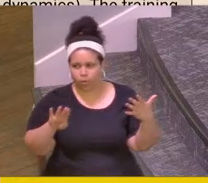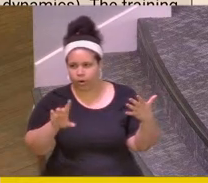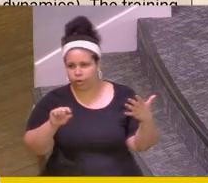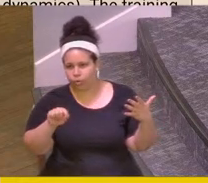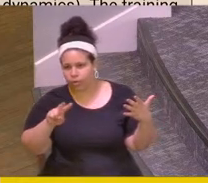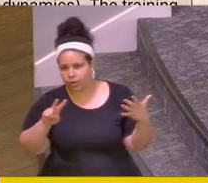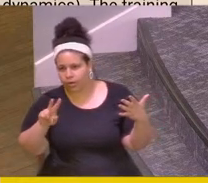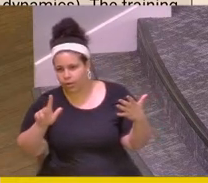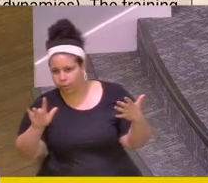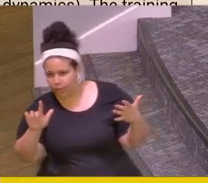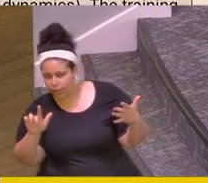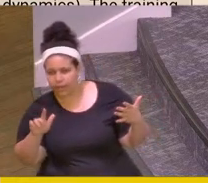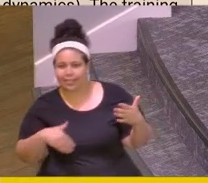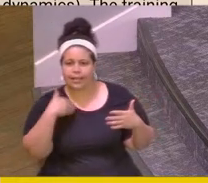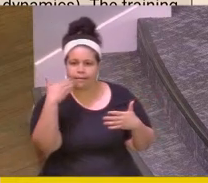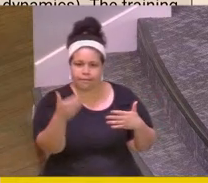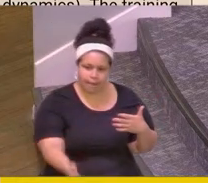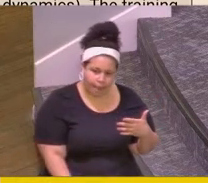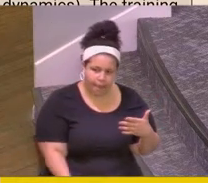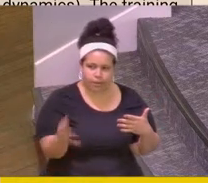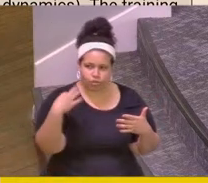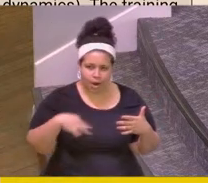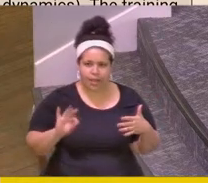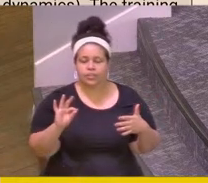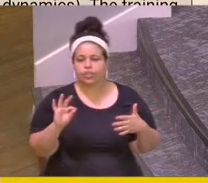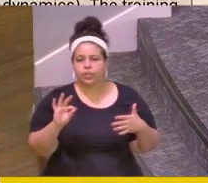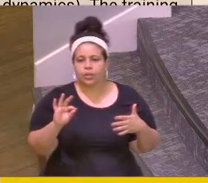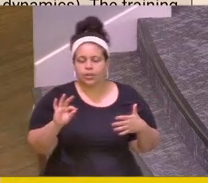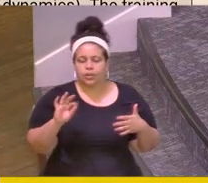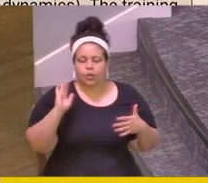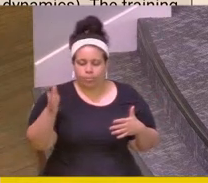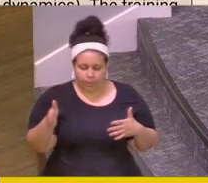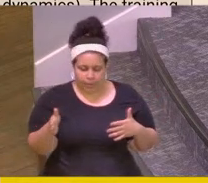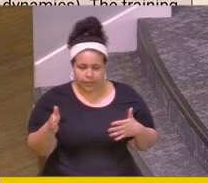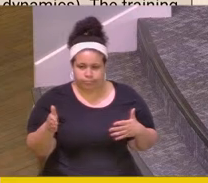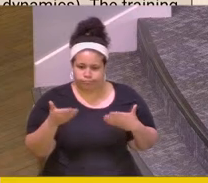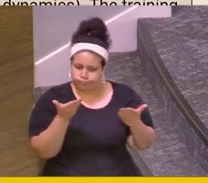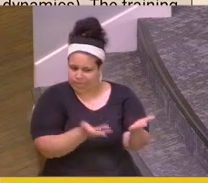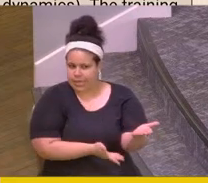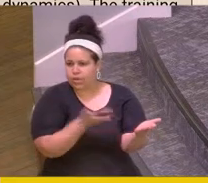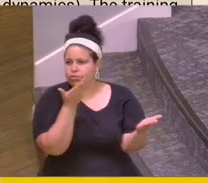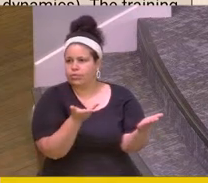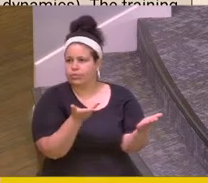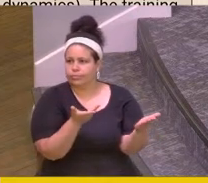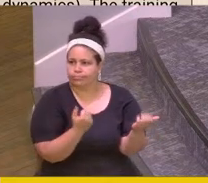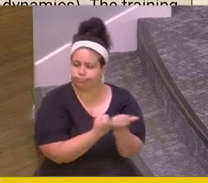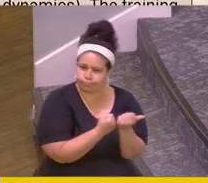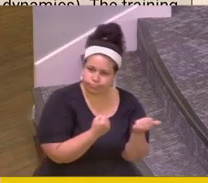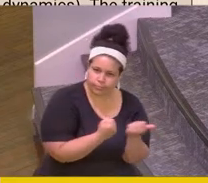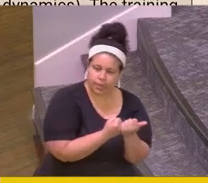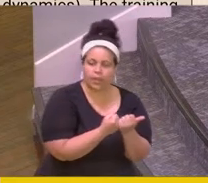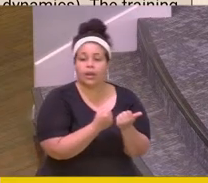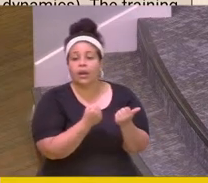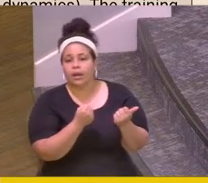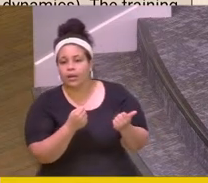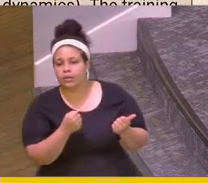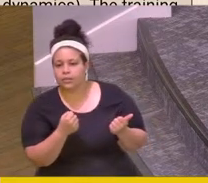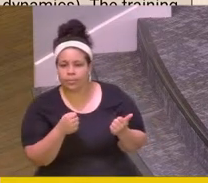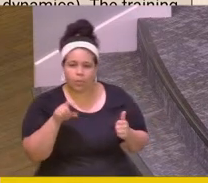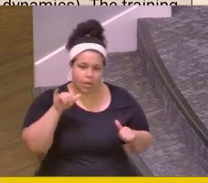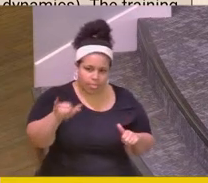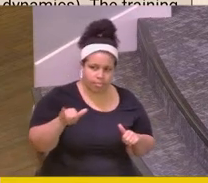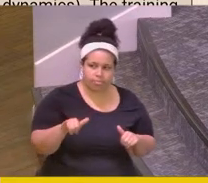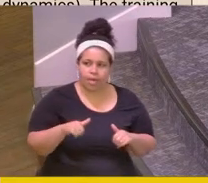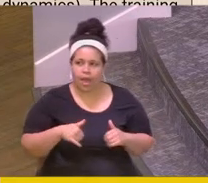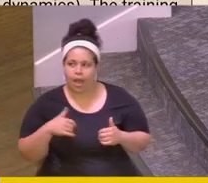the next accreditation review will come forth, include to support accountability efforts with relevant school